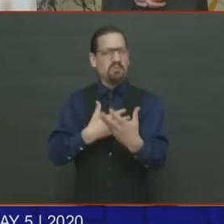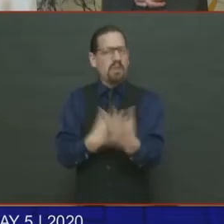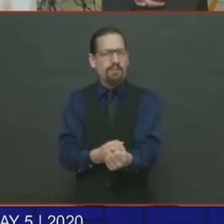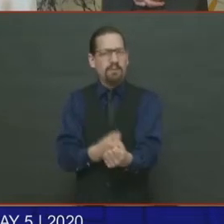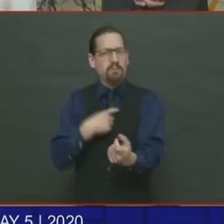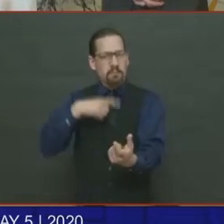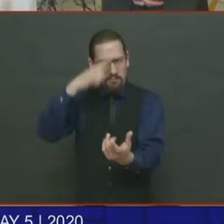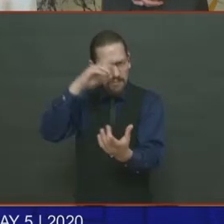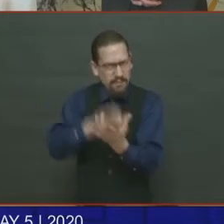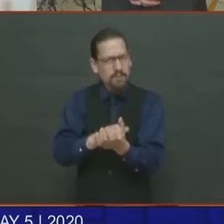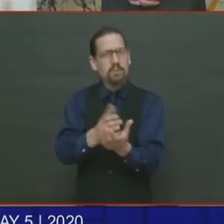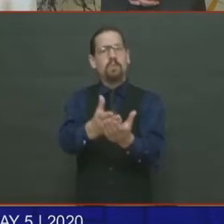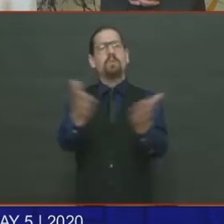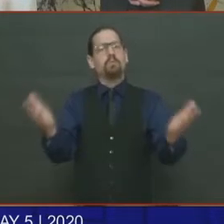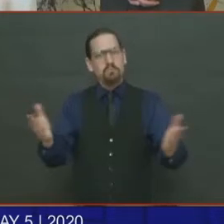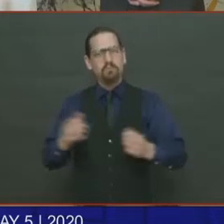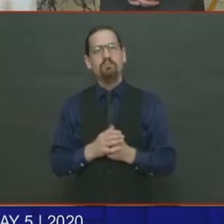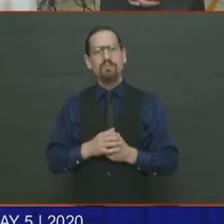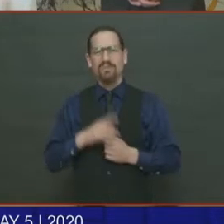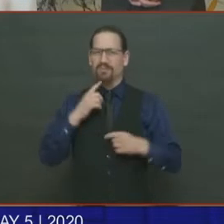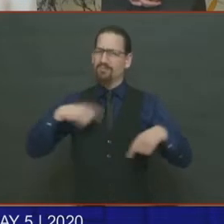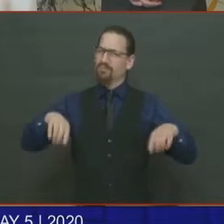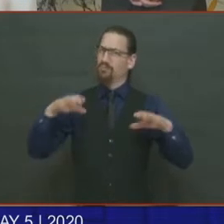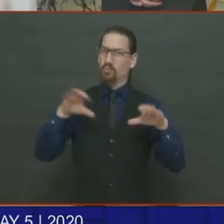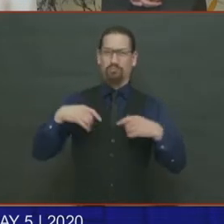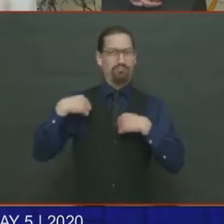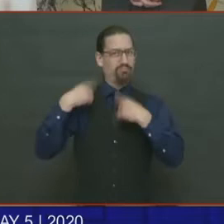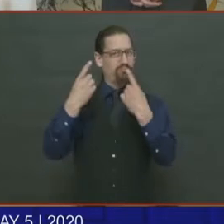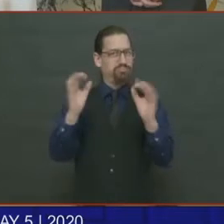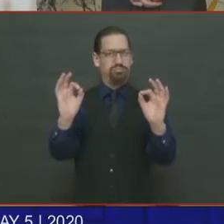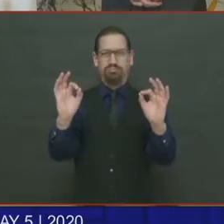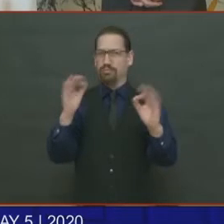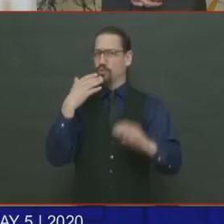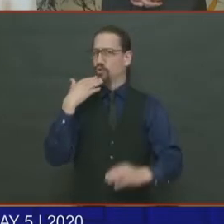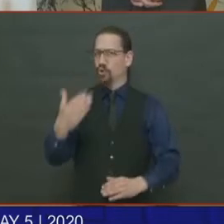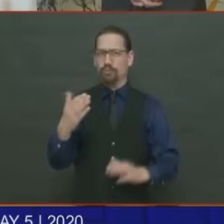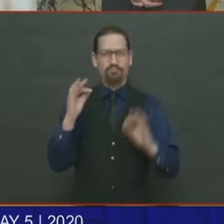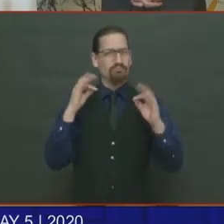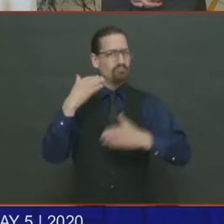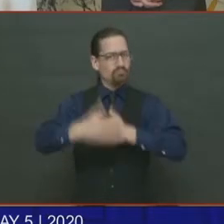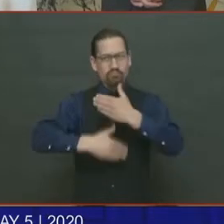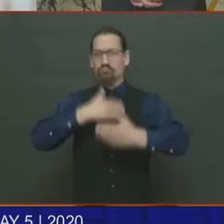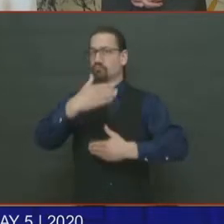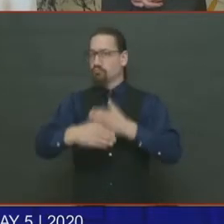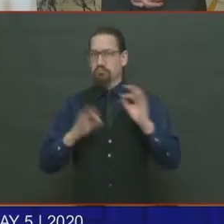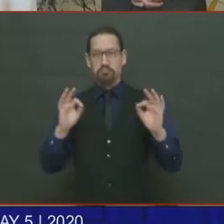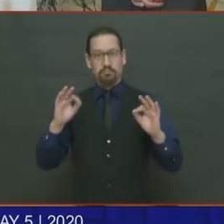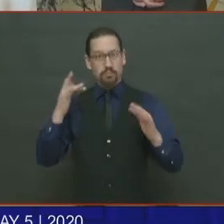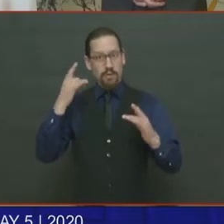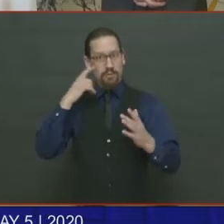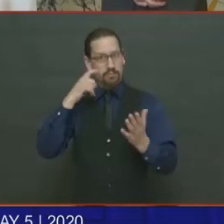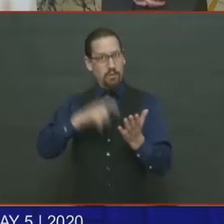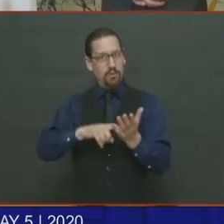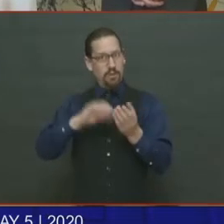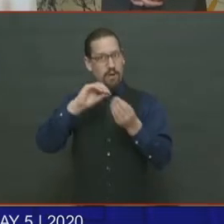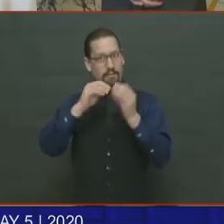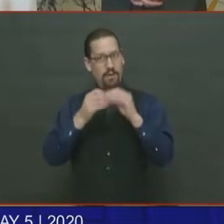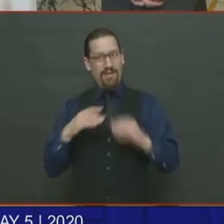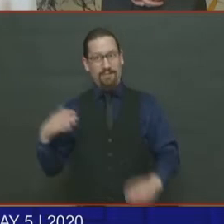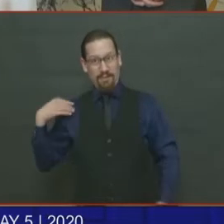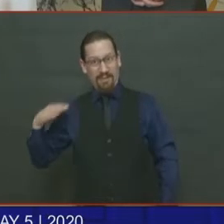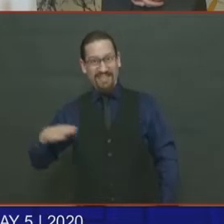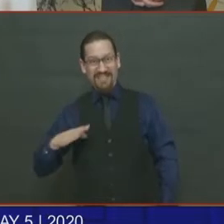and we're in the great place that we are now. Relatively great. So, how have we already changed our